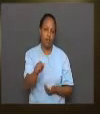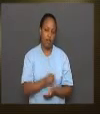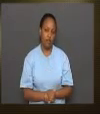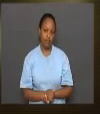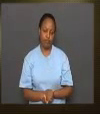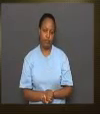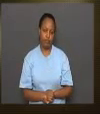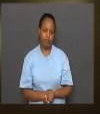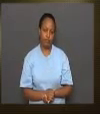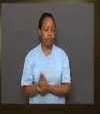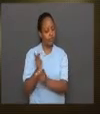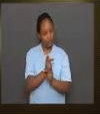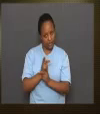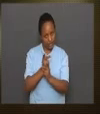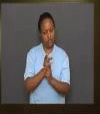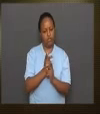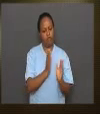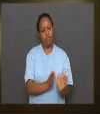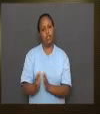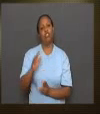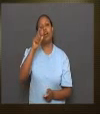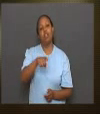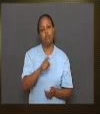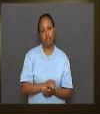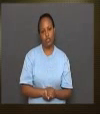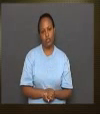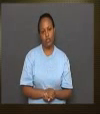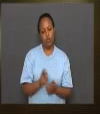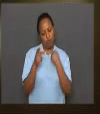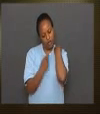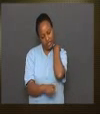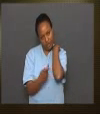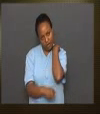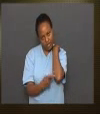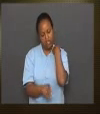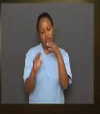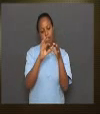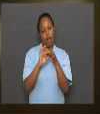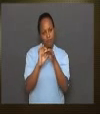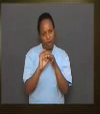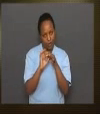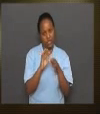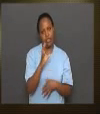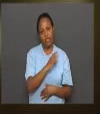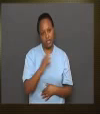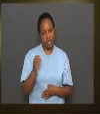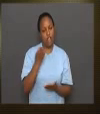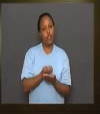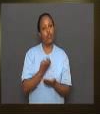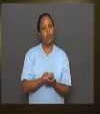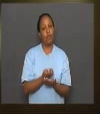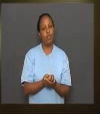They must be carefully designed to achieve political, social, and